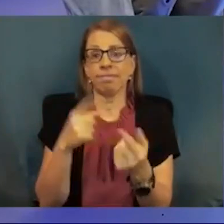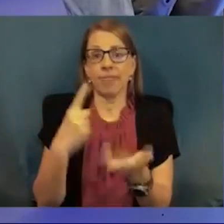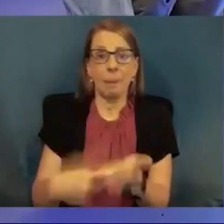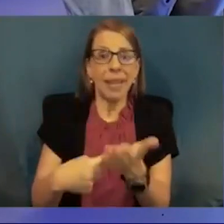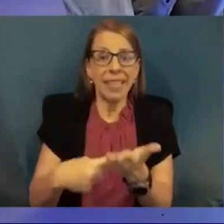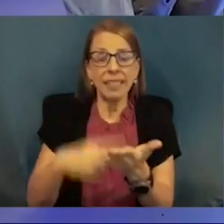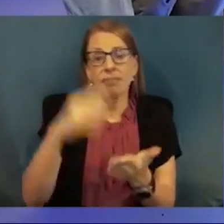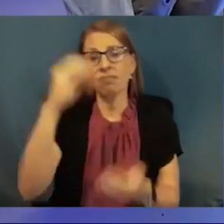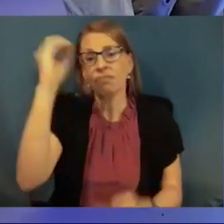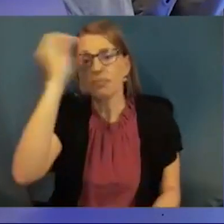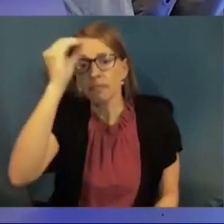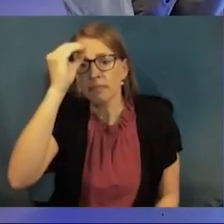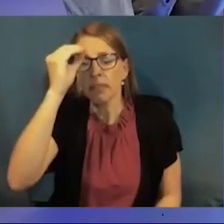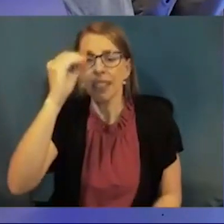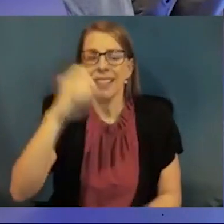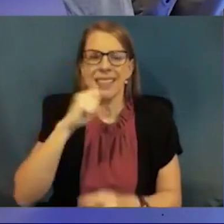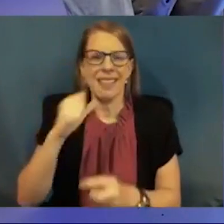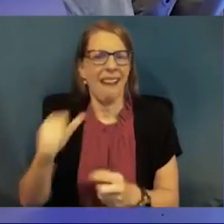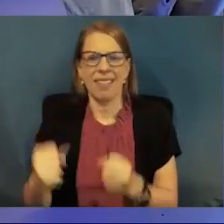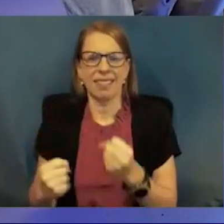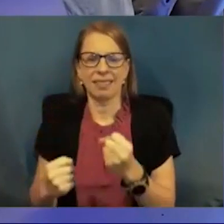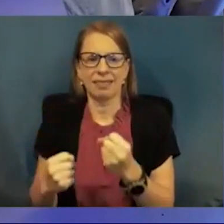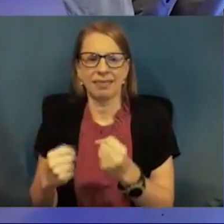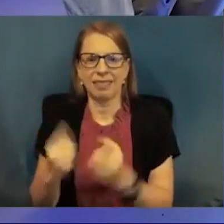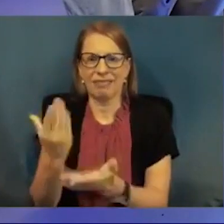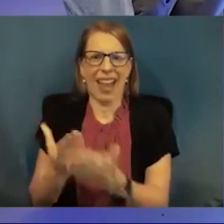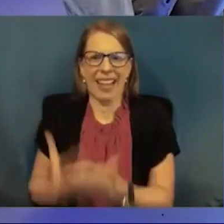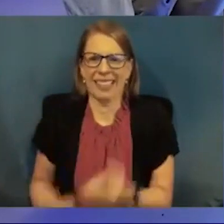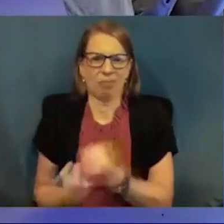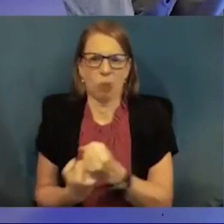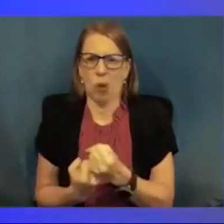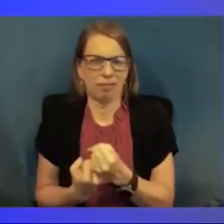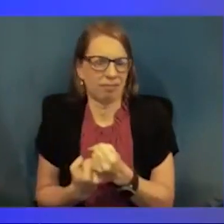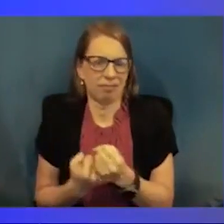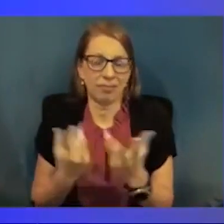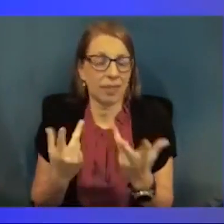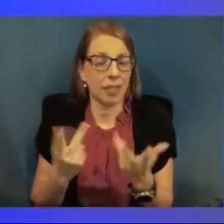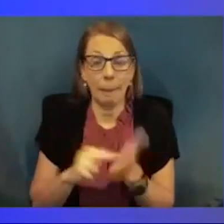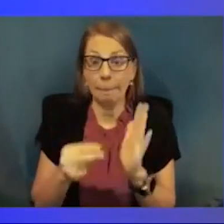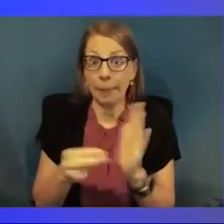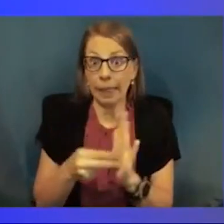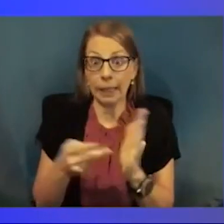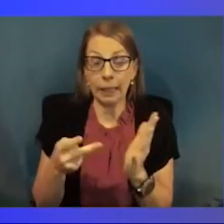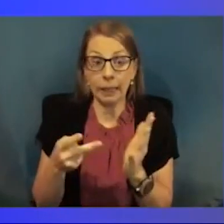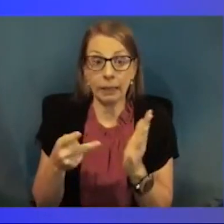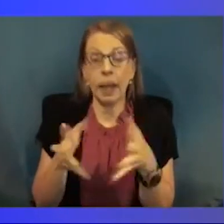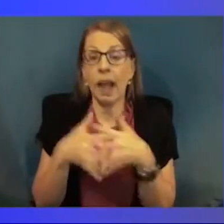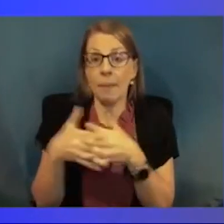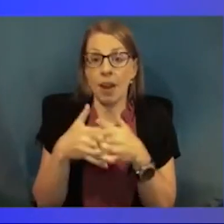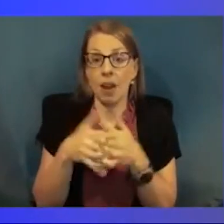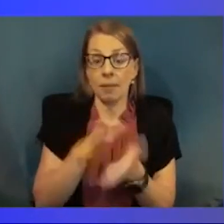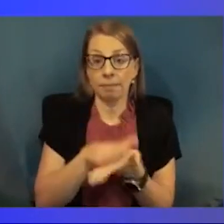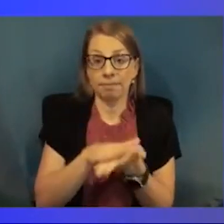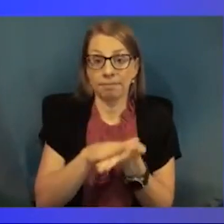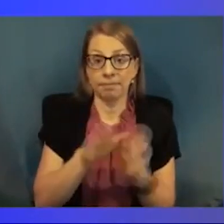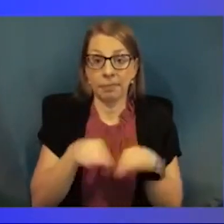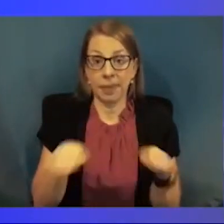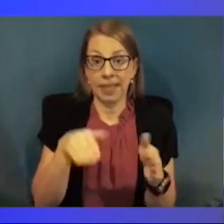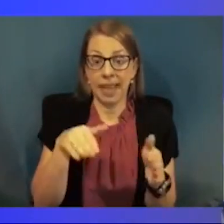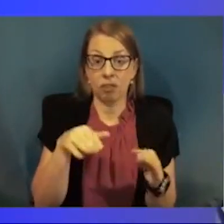not supported by the facts. Again, we do also have the American Academy of Pediatrics, who we look to